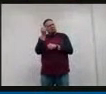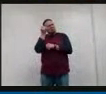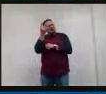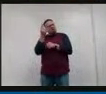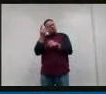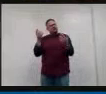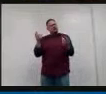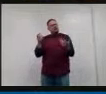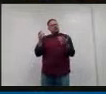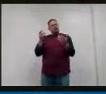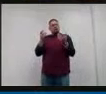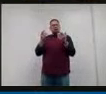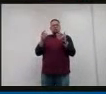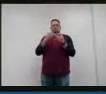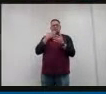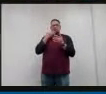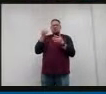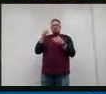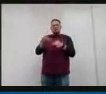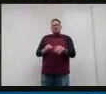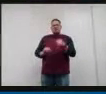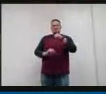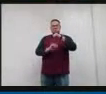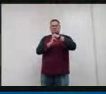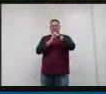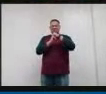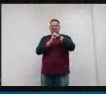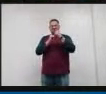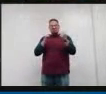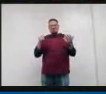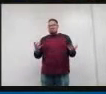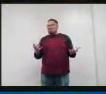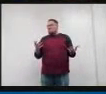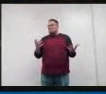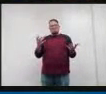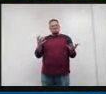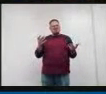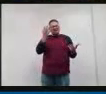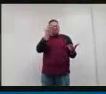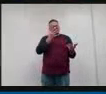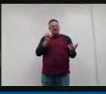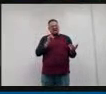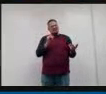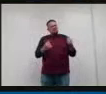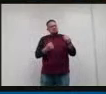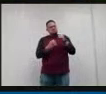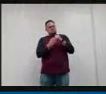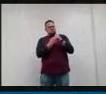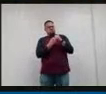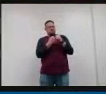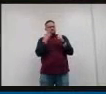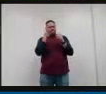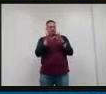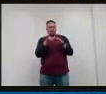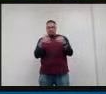can better define support. Like, what does that look like if it is a split